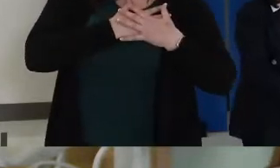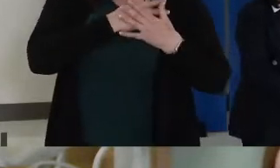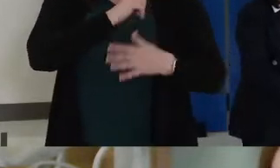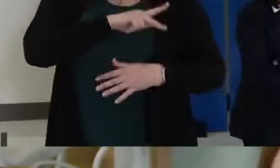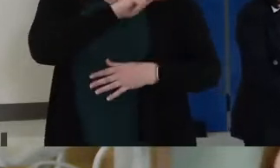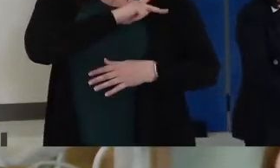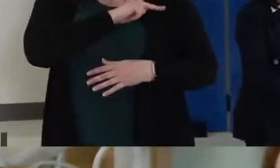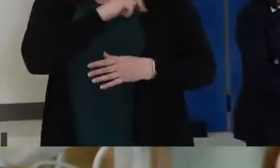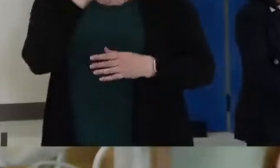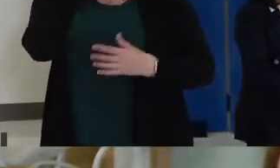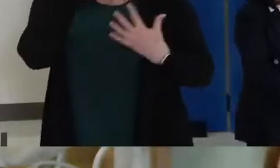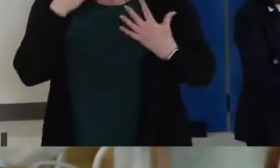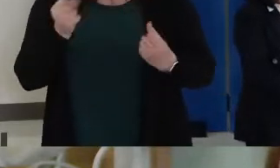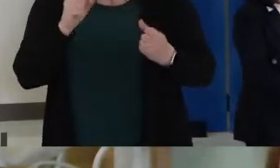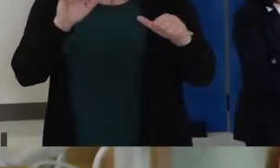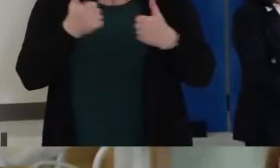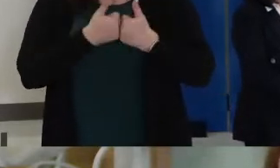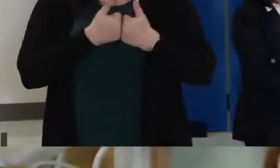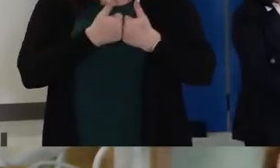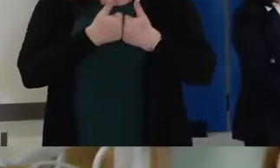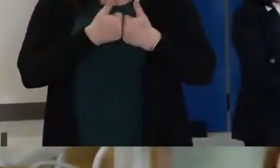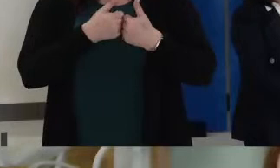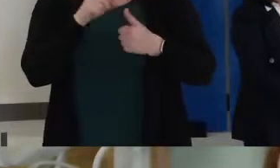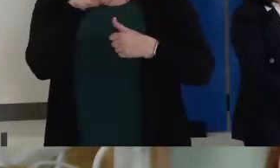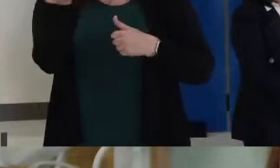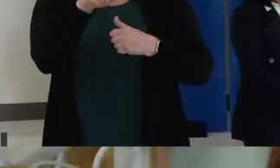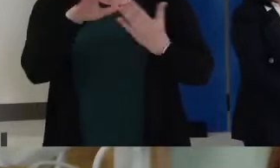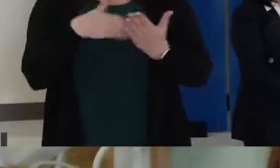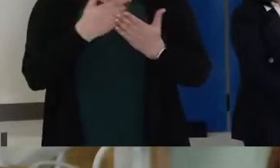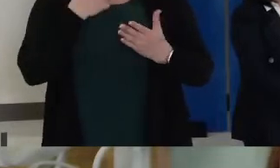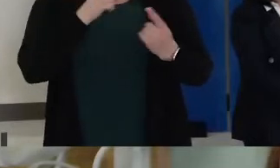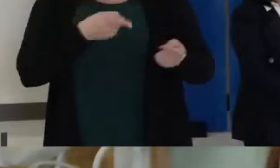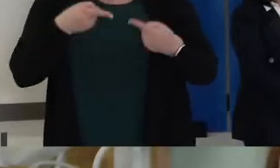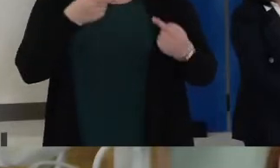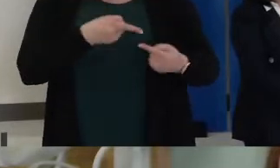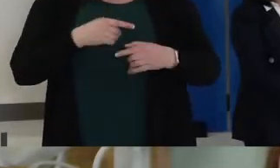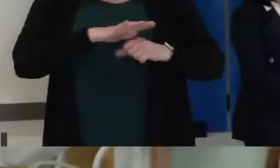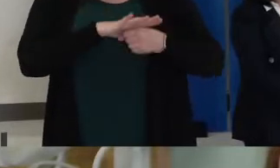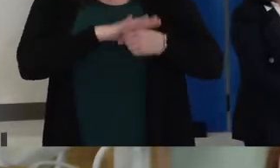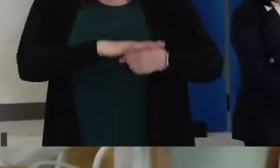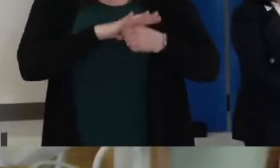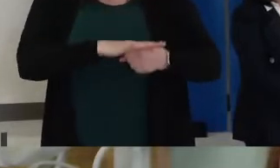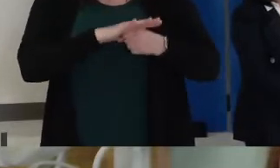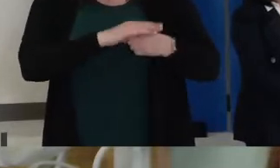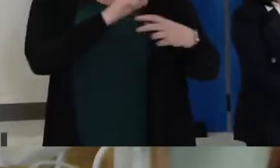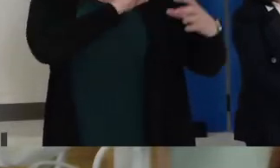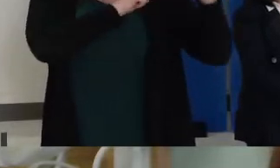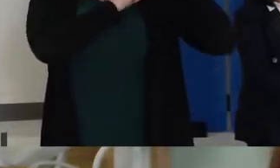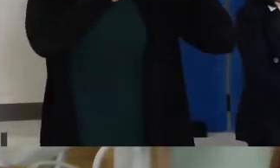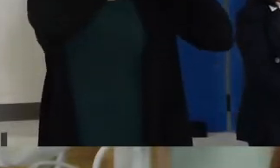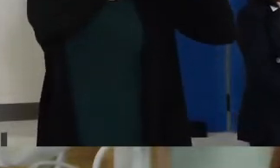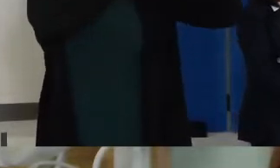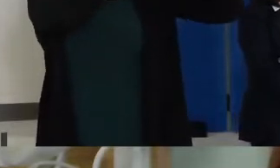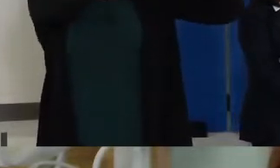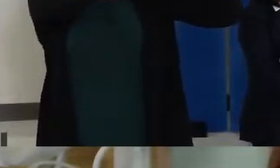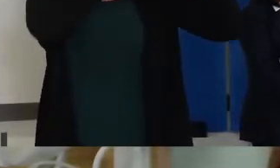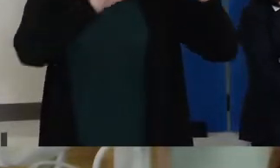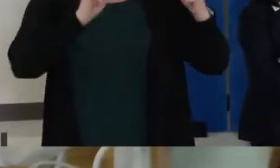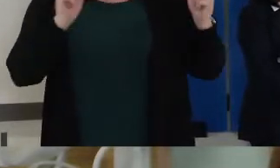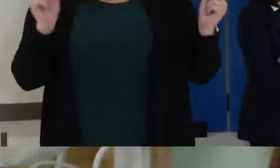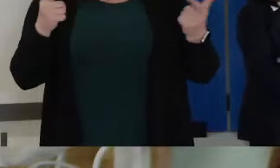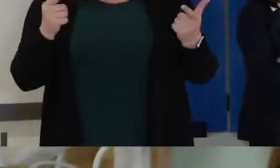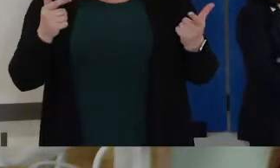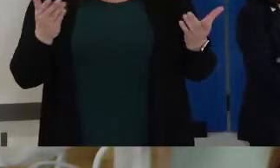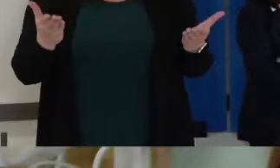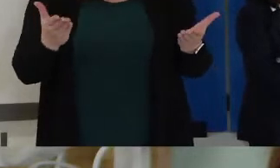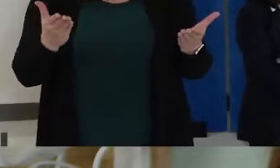of mental health and stress. The stacking of stress you all have been dealing with the last few years, it's remarkable we're all here. You